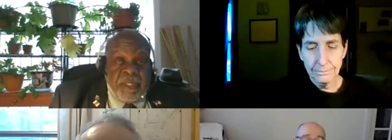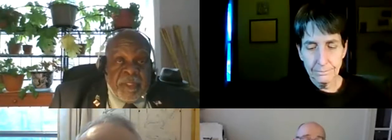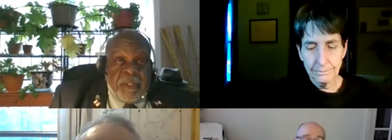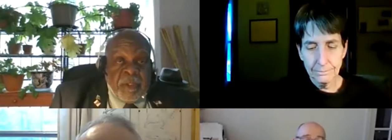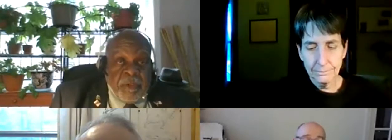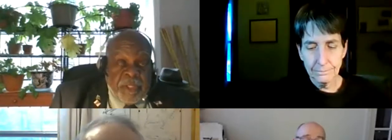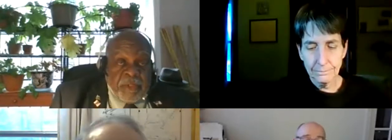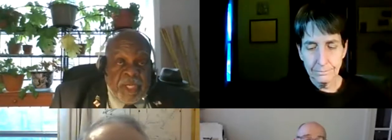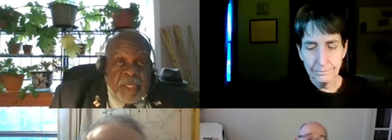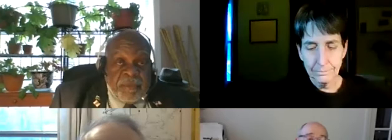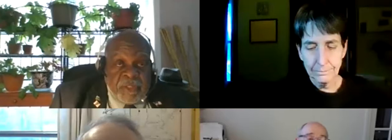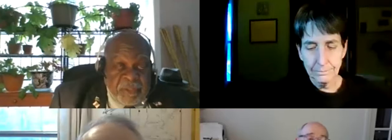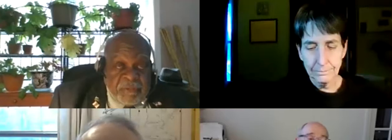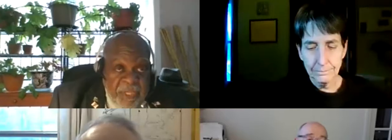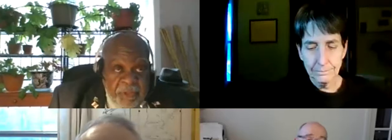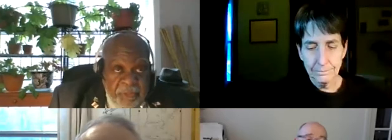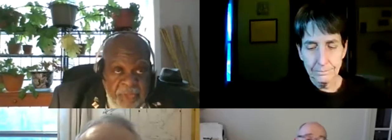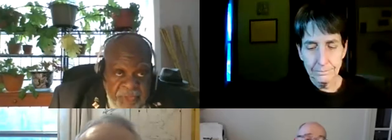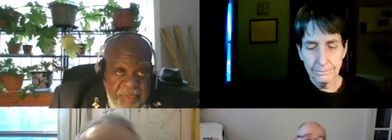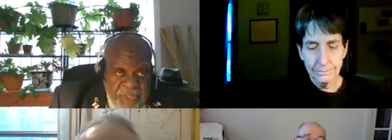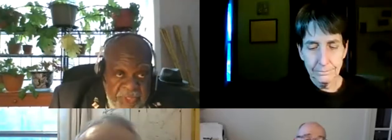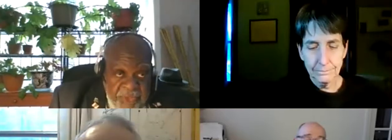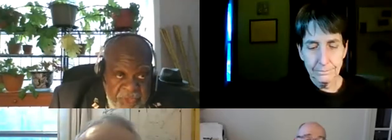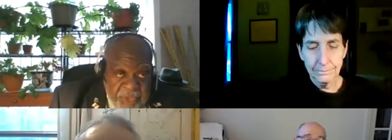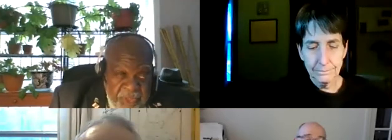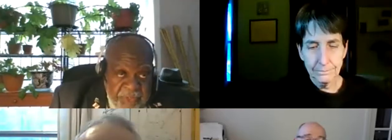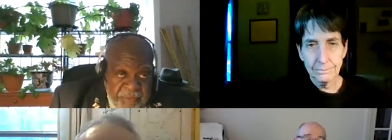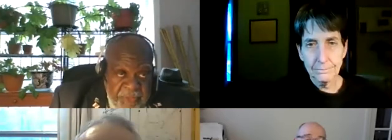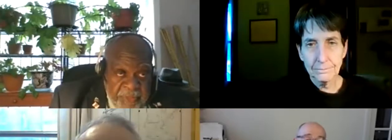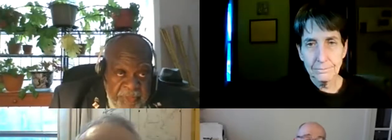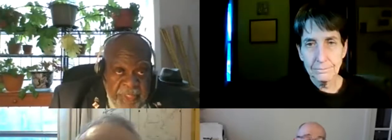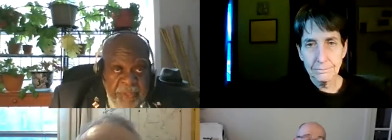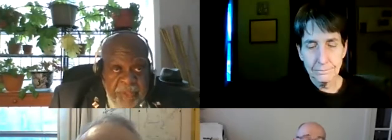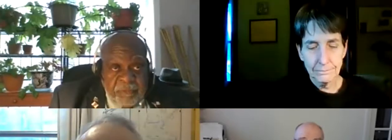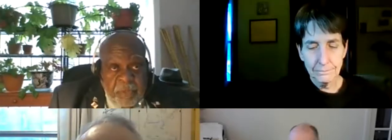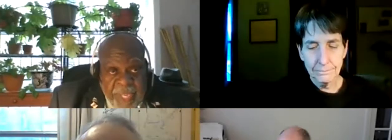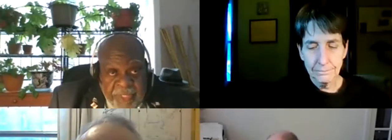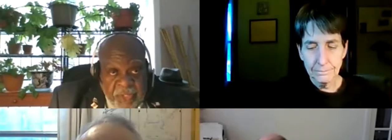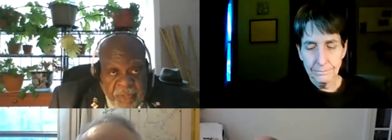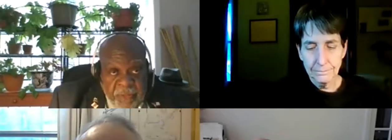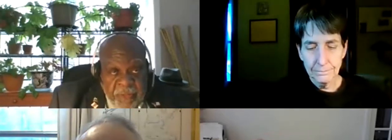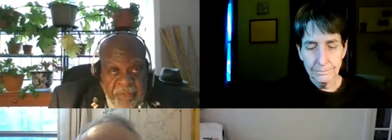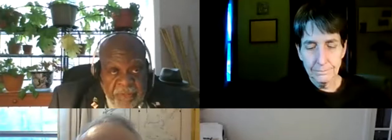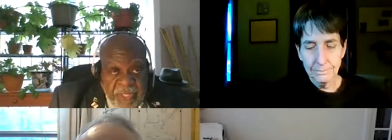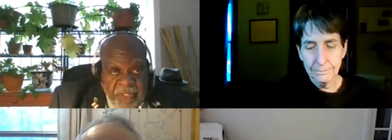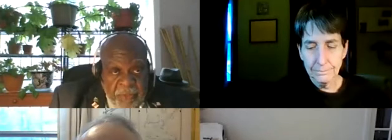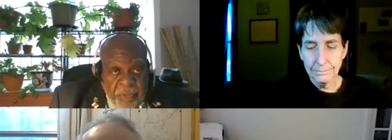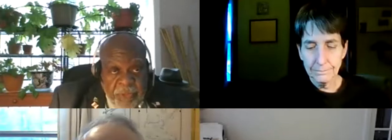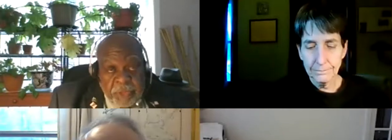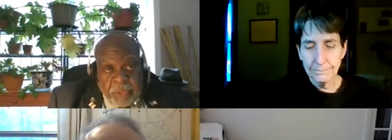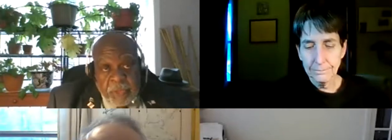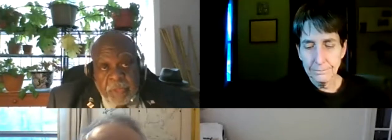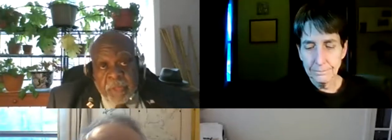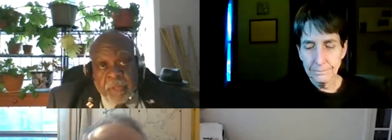time, you know, their time is as valuable as anybody else's time. And if we're asking for that help,